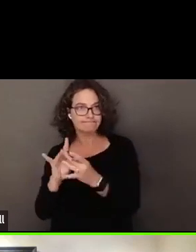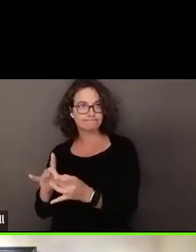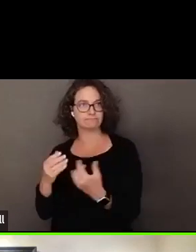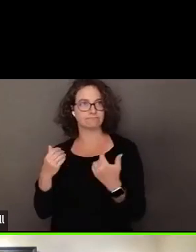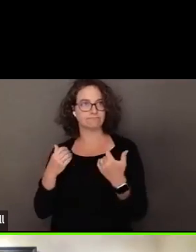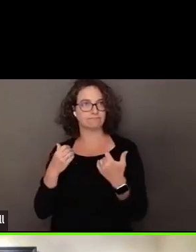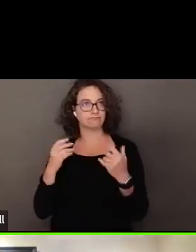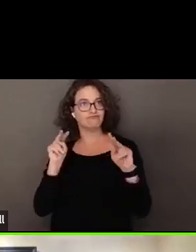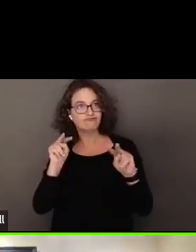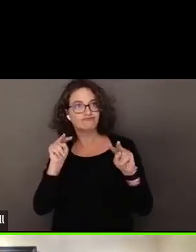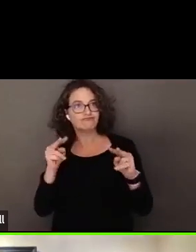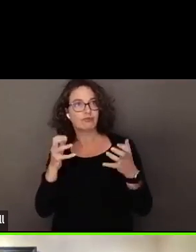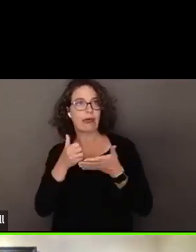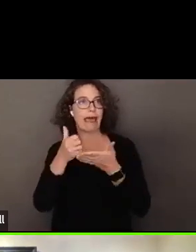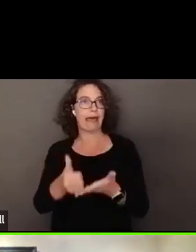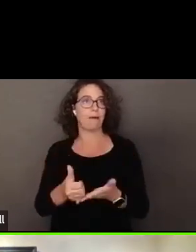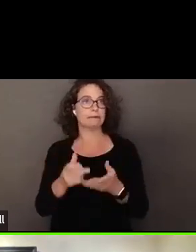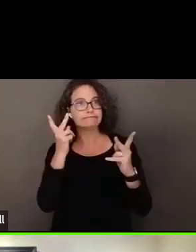difference.